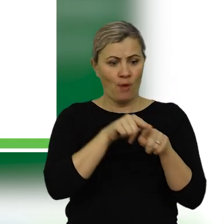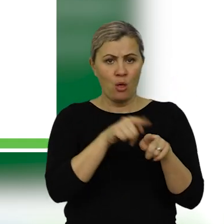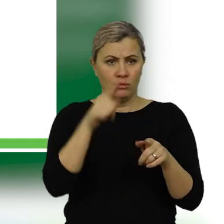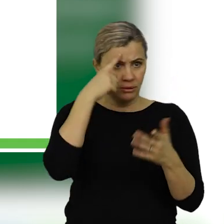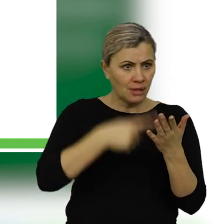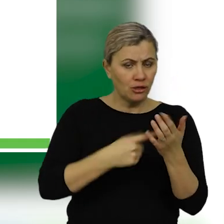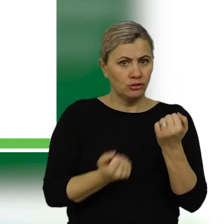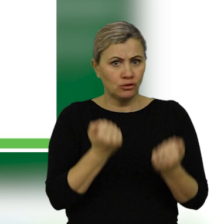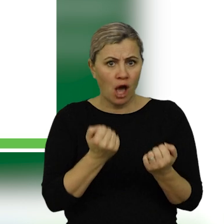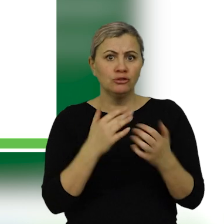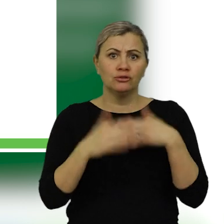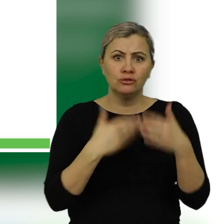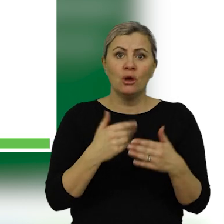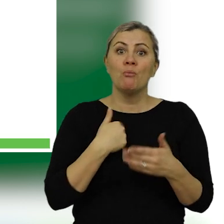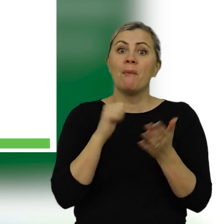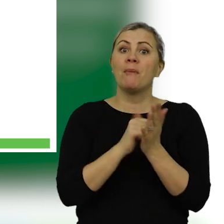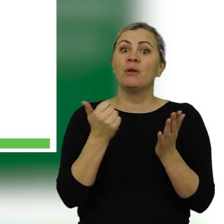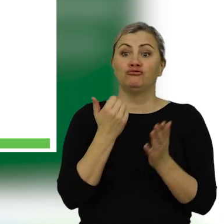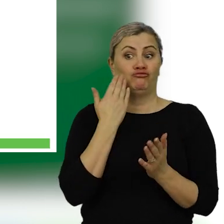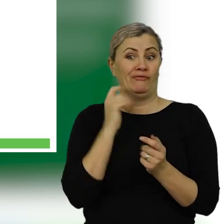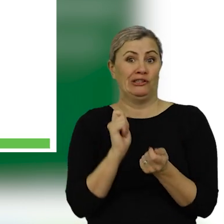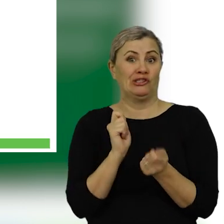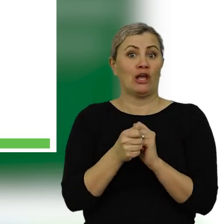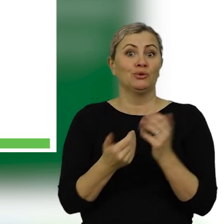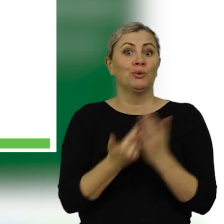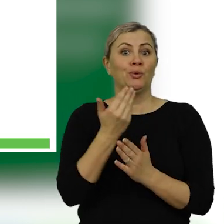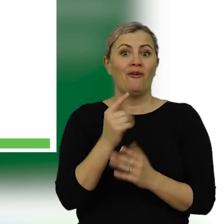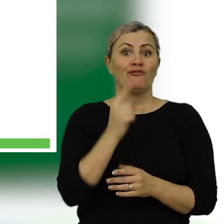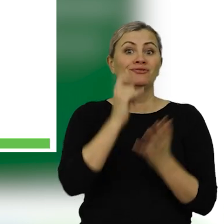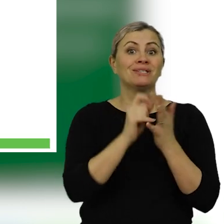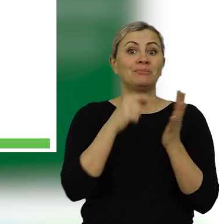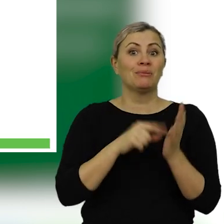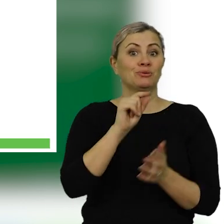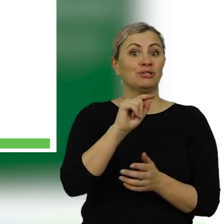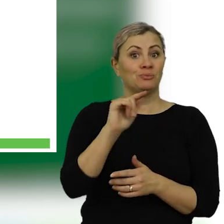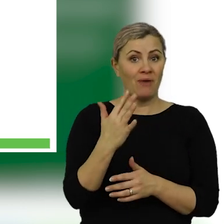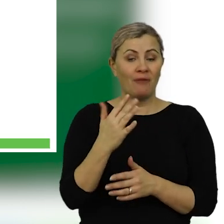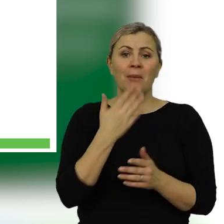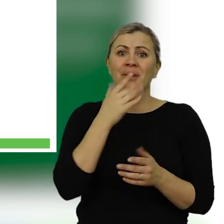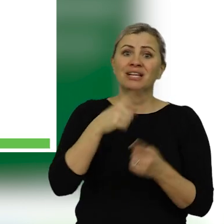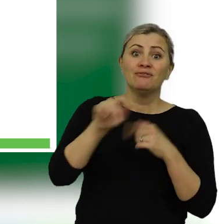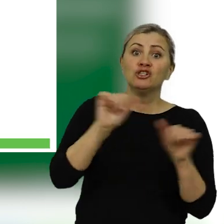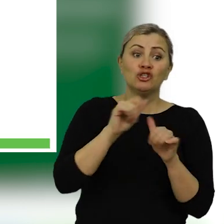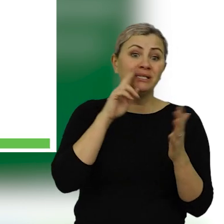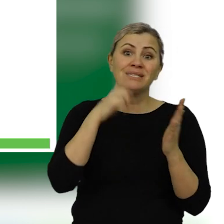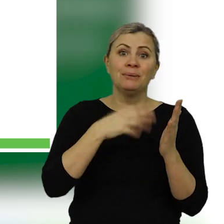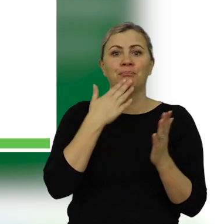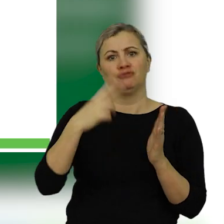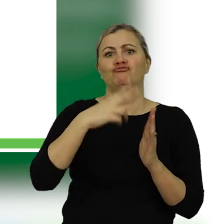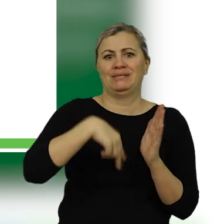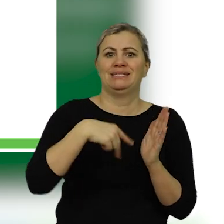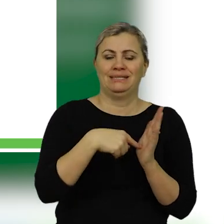decisions. We published a revised code on the 1st of September 2025, so be sure to give it a read if you haven't